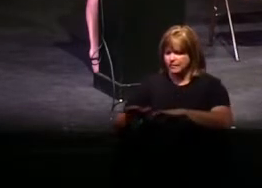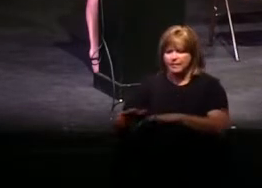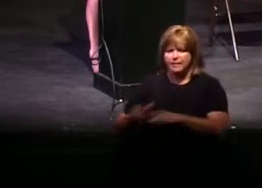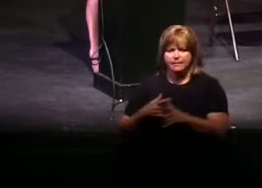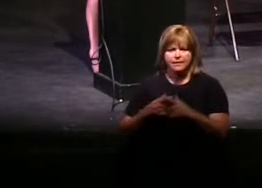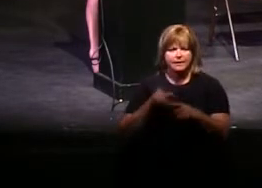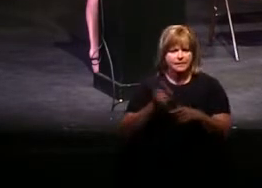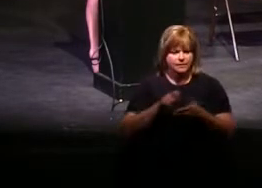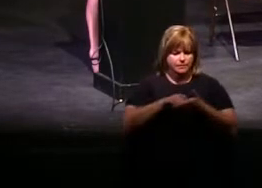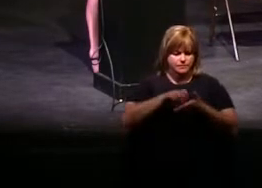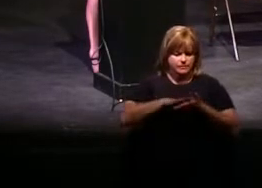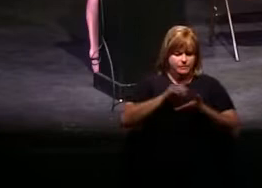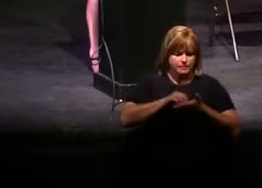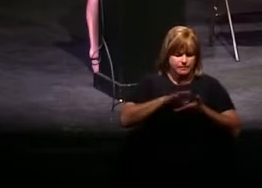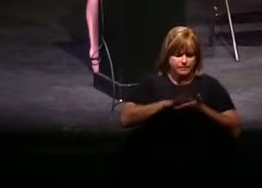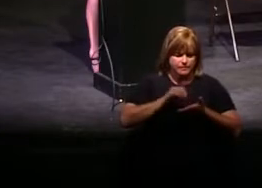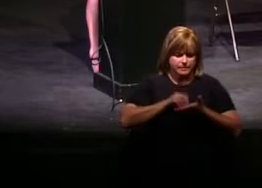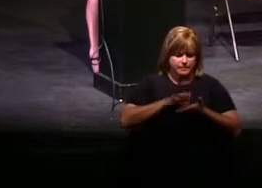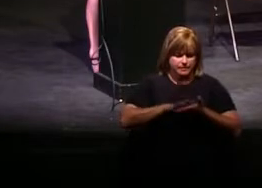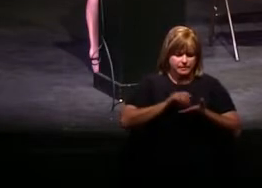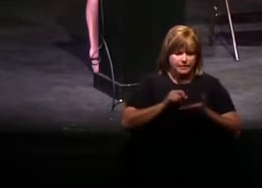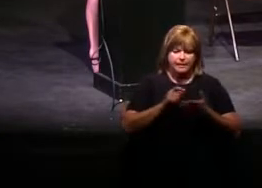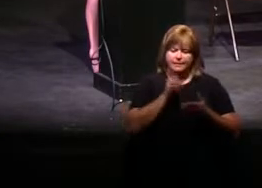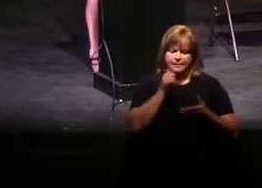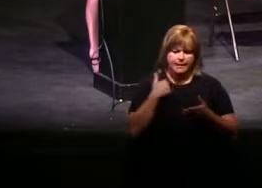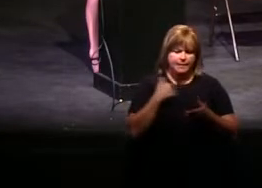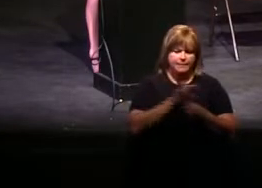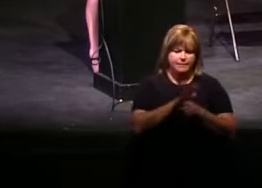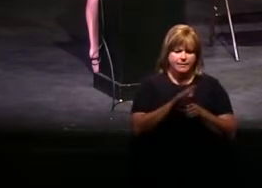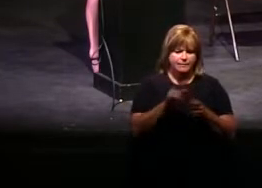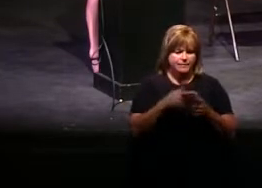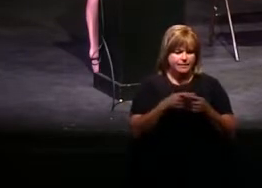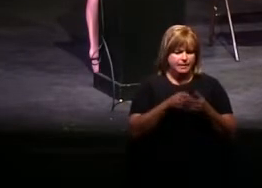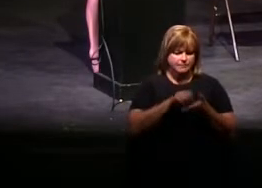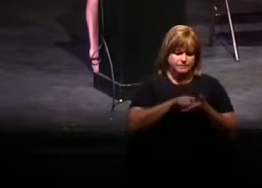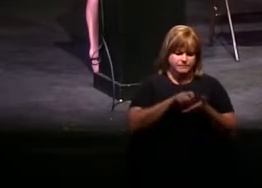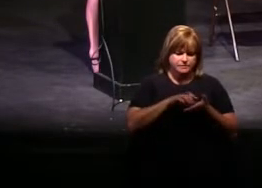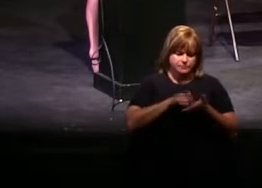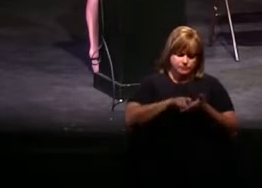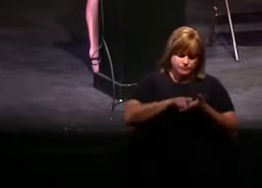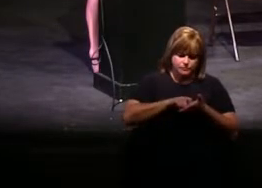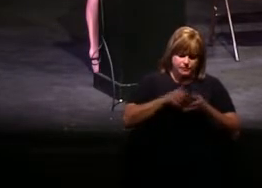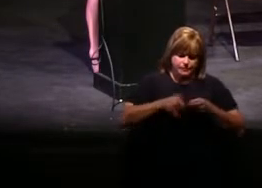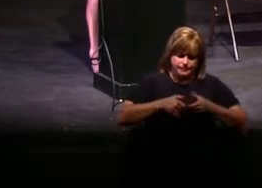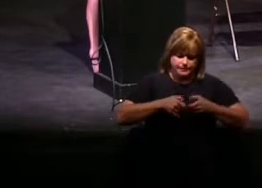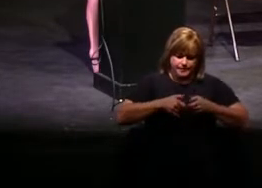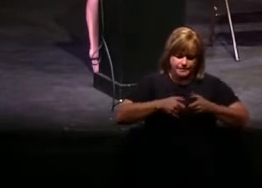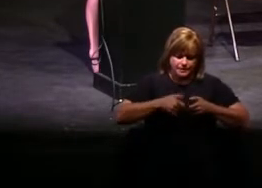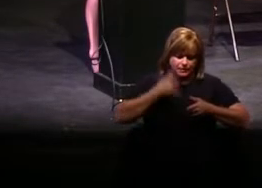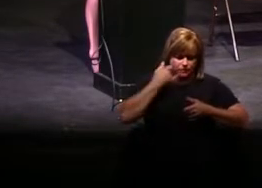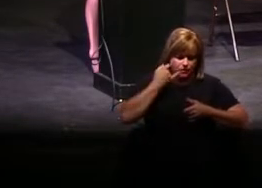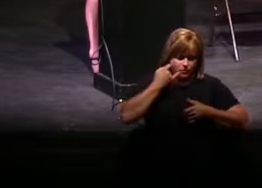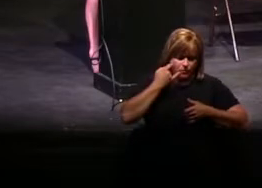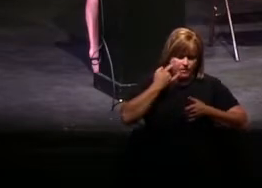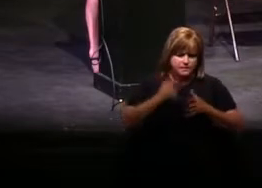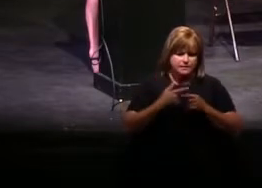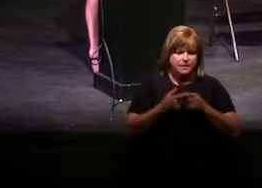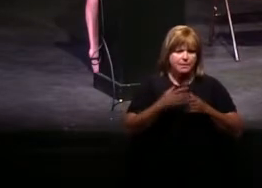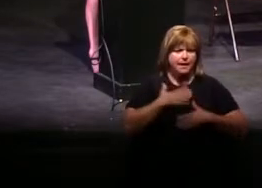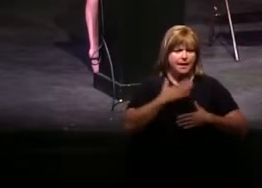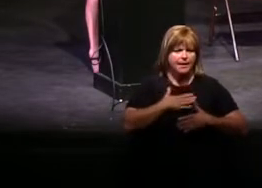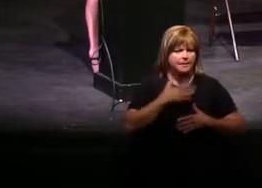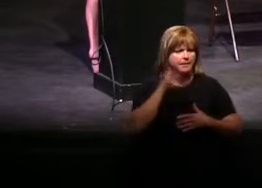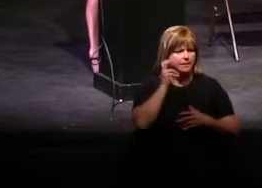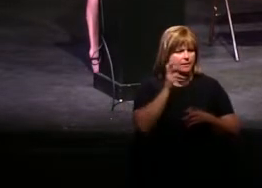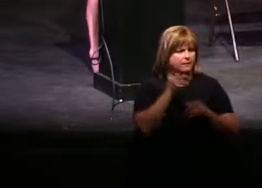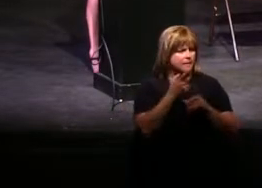to take notes on my napkin, and when I ran out of room, take notes on my cell phone because I didn't have any paper. So I'm delighted to hear from such a